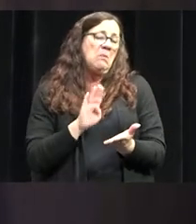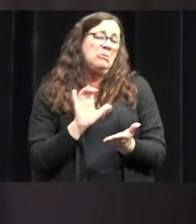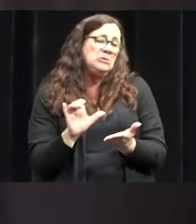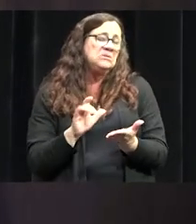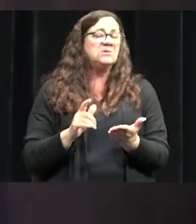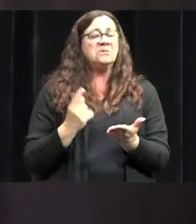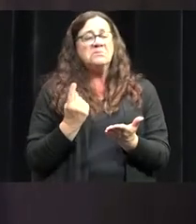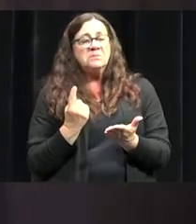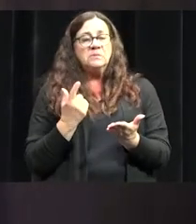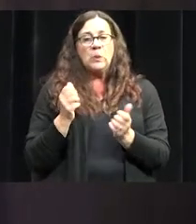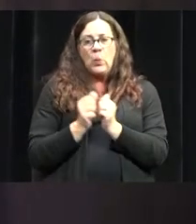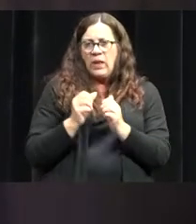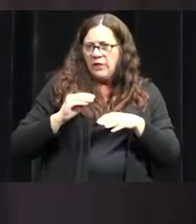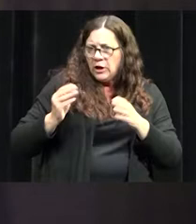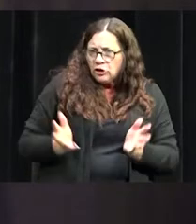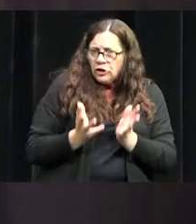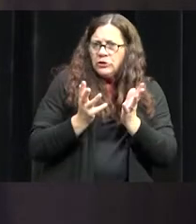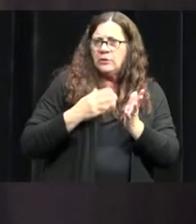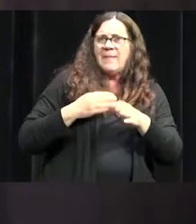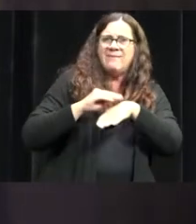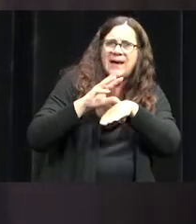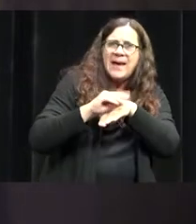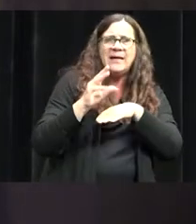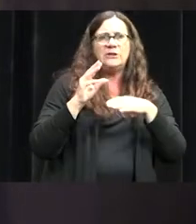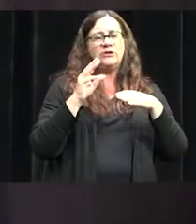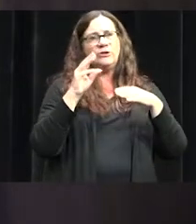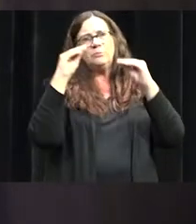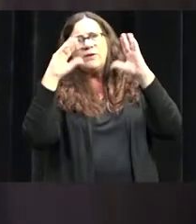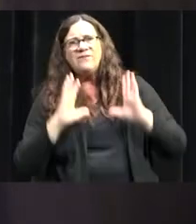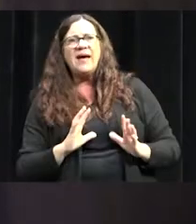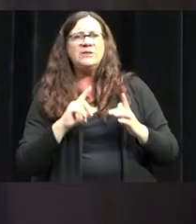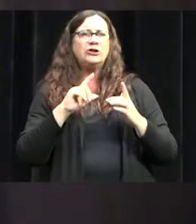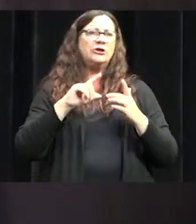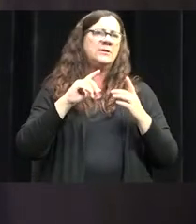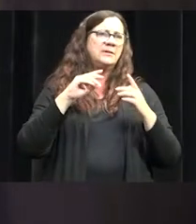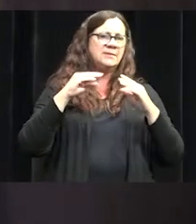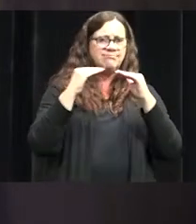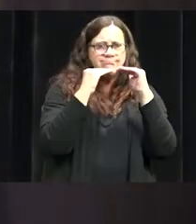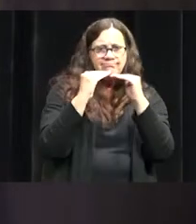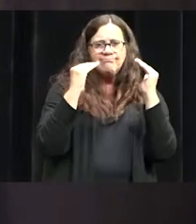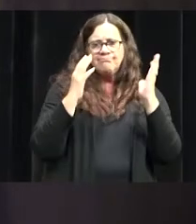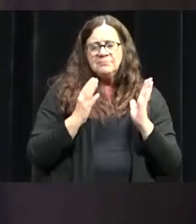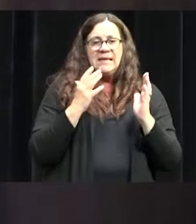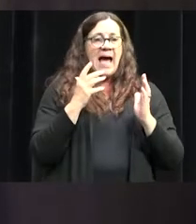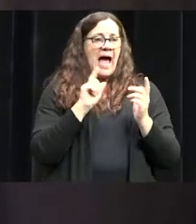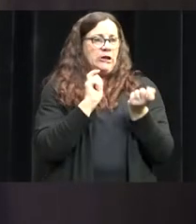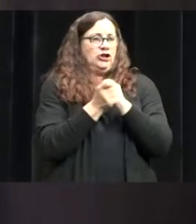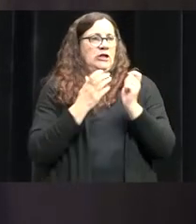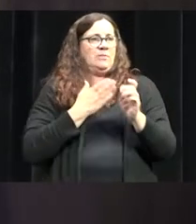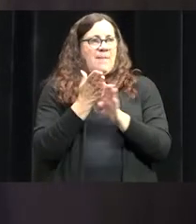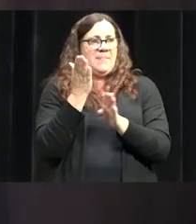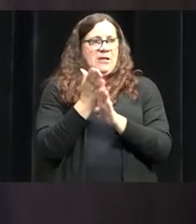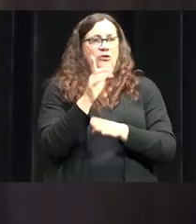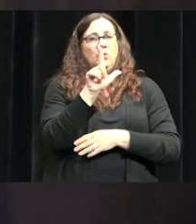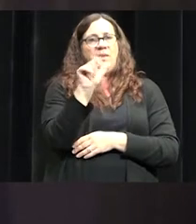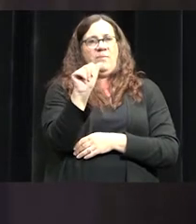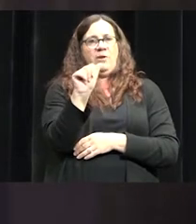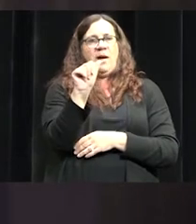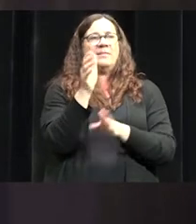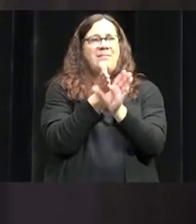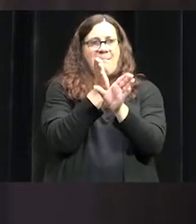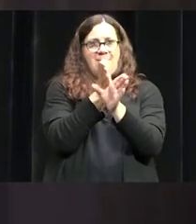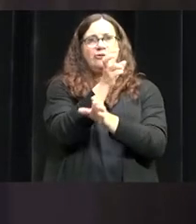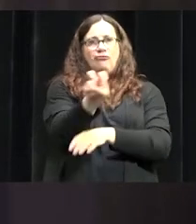professors and fellow students at bristol i changed my major to liberal arts psychology transfer again with increased